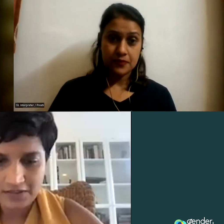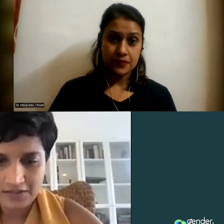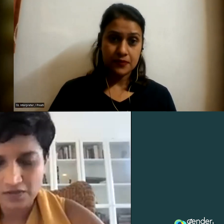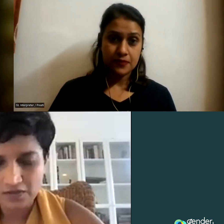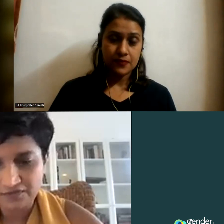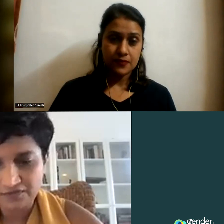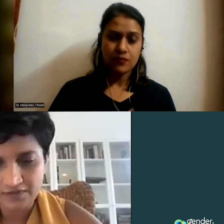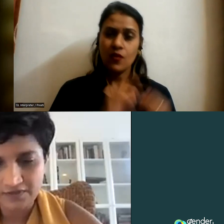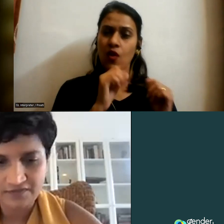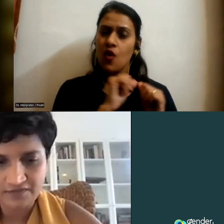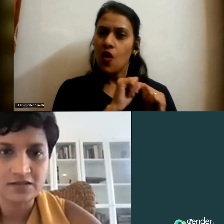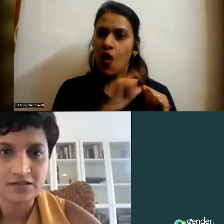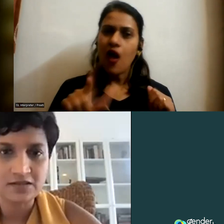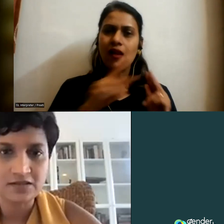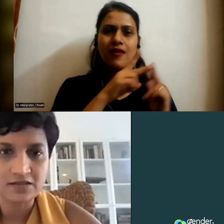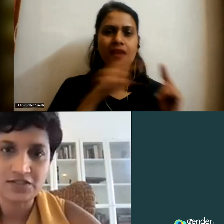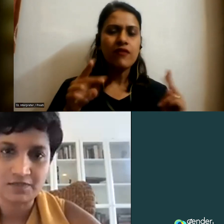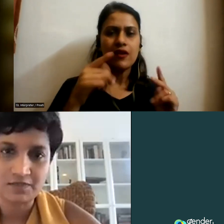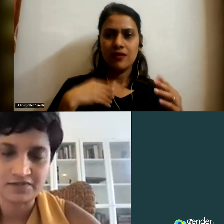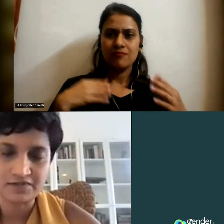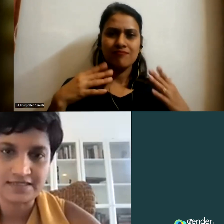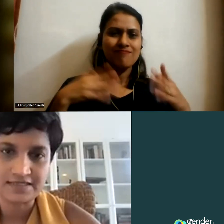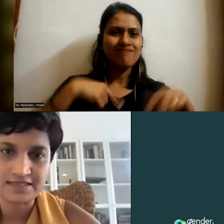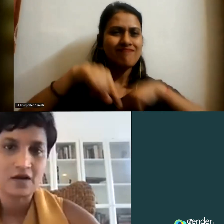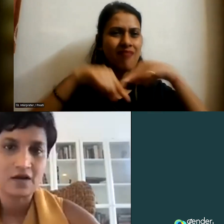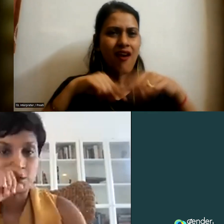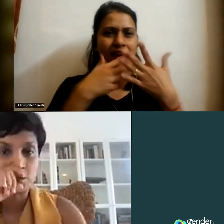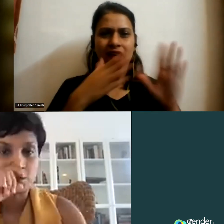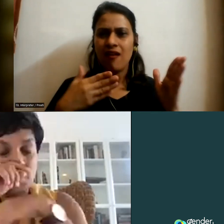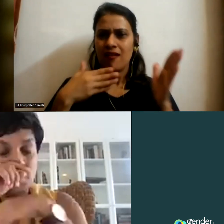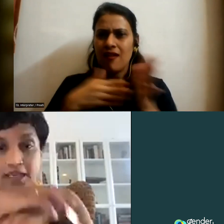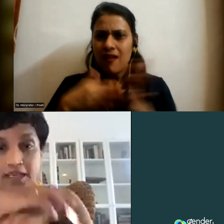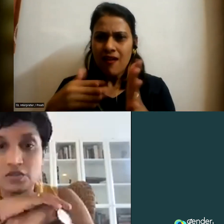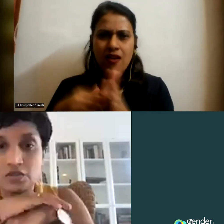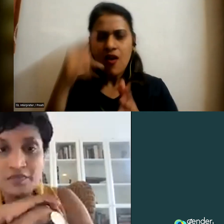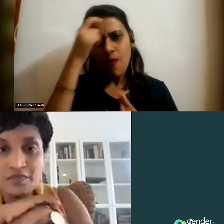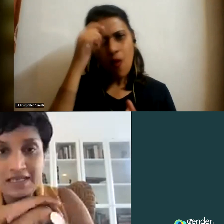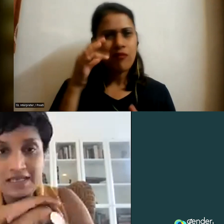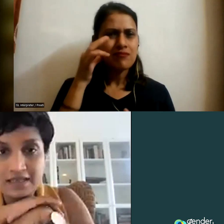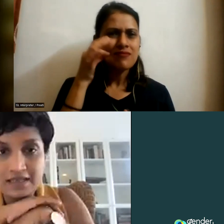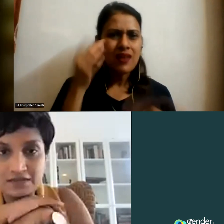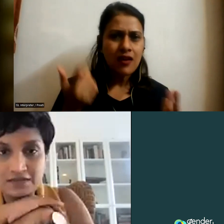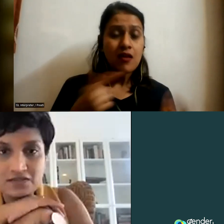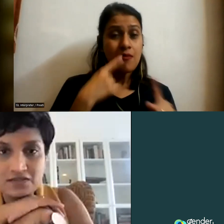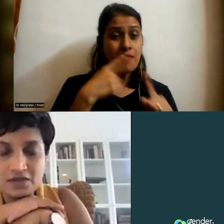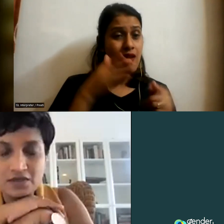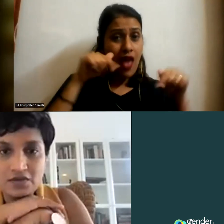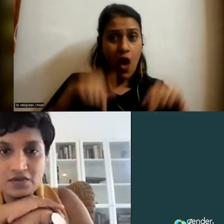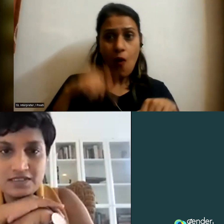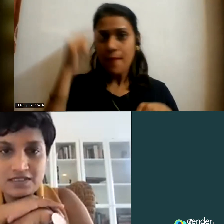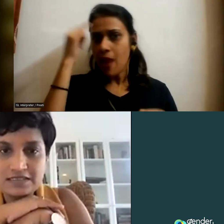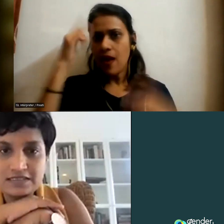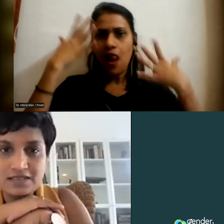kinds of sort of physical challenges that people face. And now we're also looking into mental health, right? So